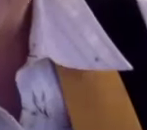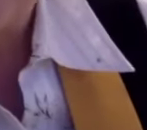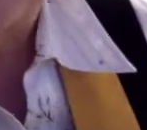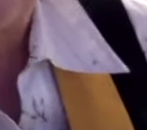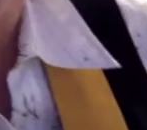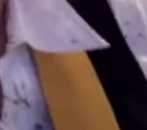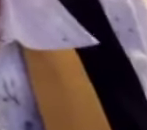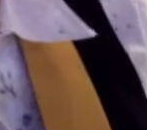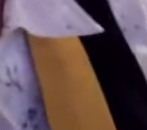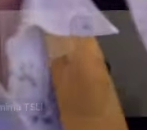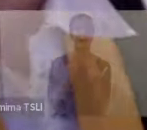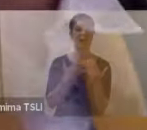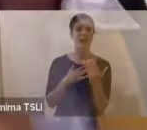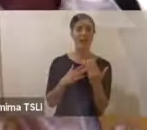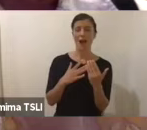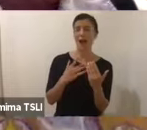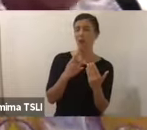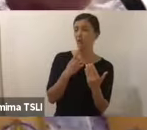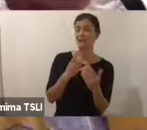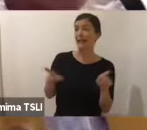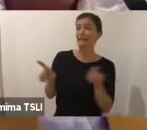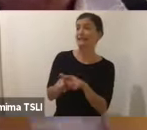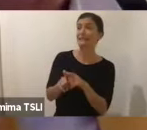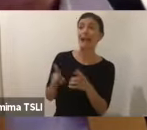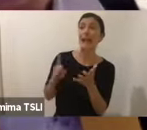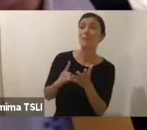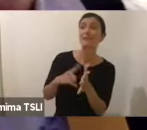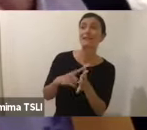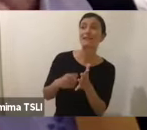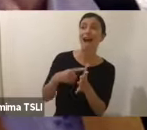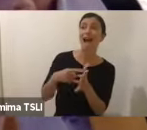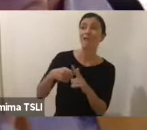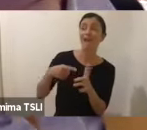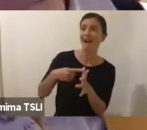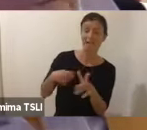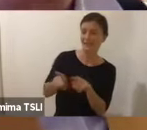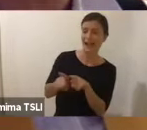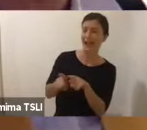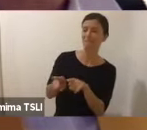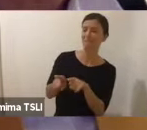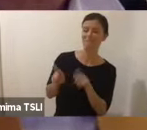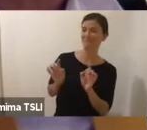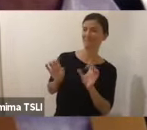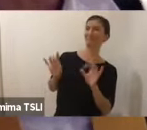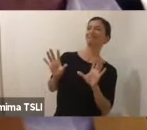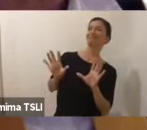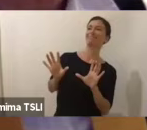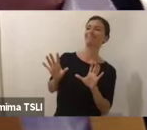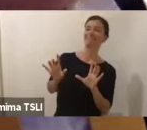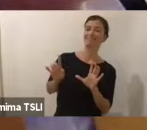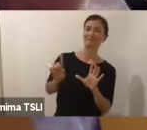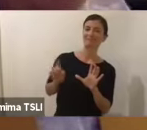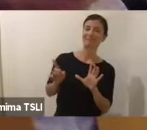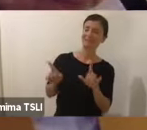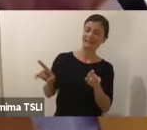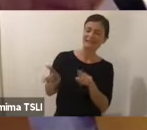and just leaving it there because quite a lot of my notes and quite a lot of what i wanted to say will echo some of what we've just heard